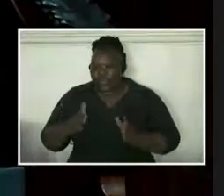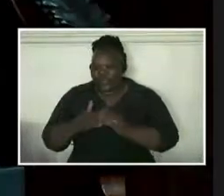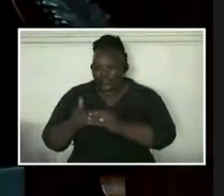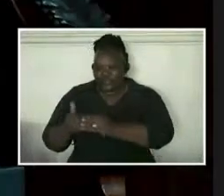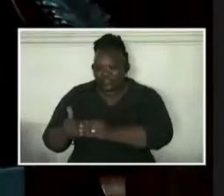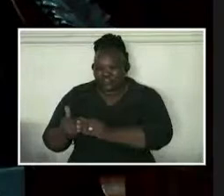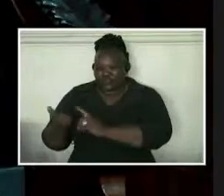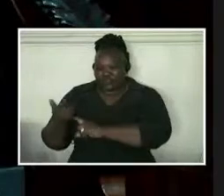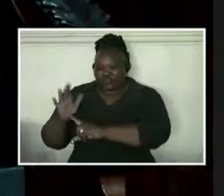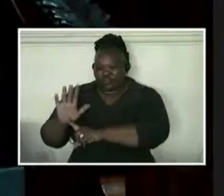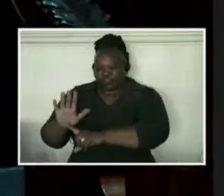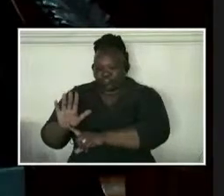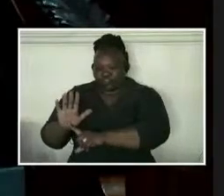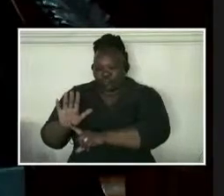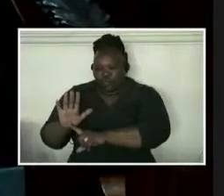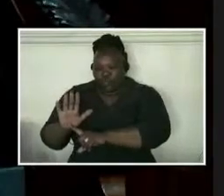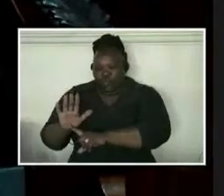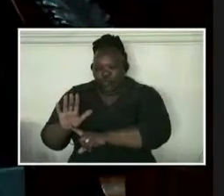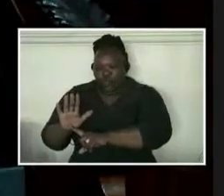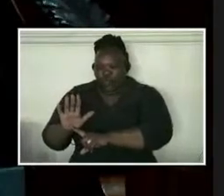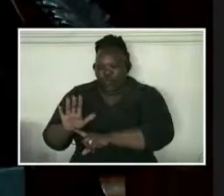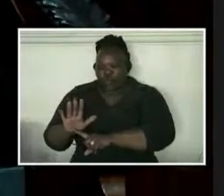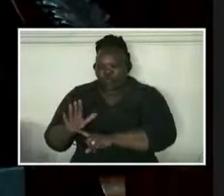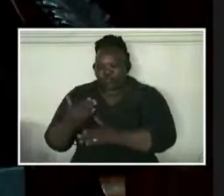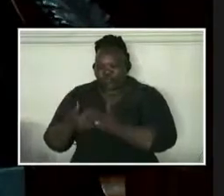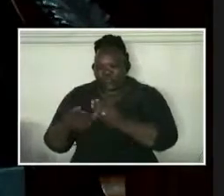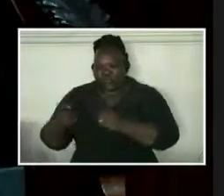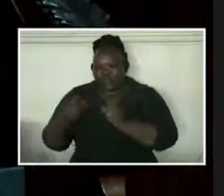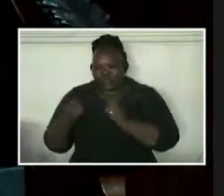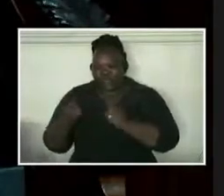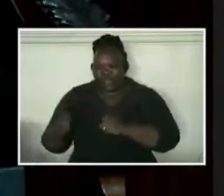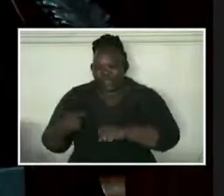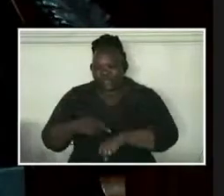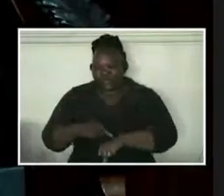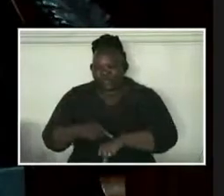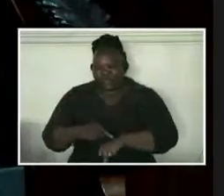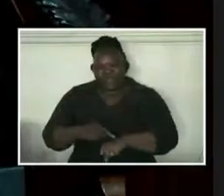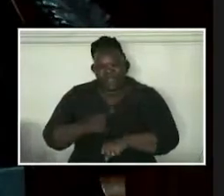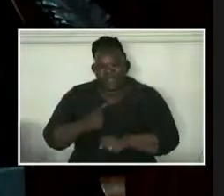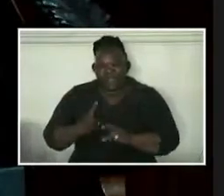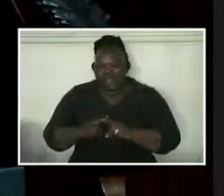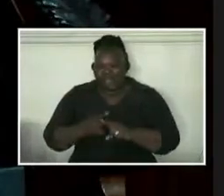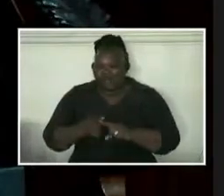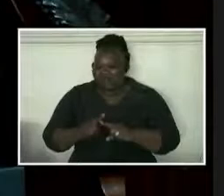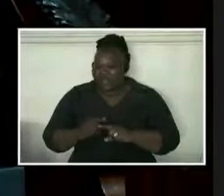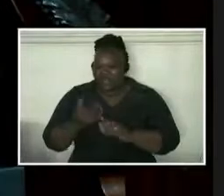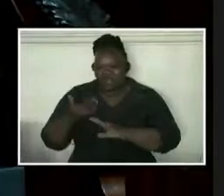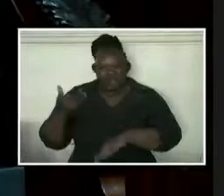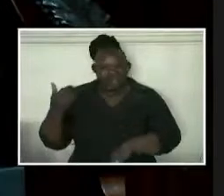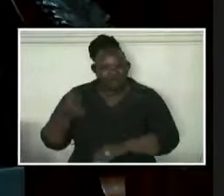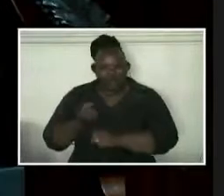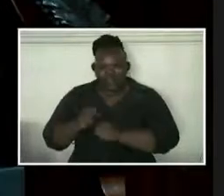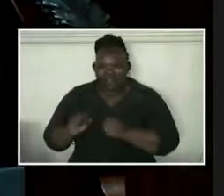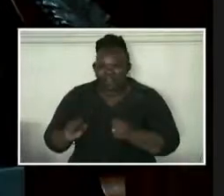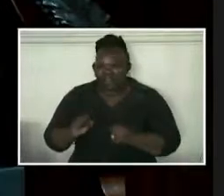consistently shown in the face of all this hardship and most of which has never been experienced before it is the mark of unmatched greatness that the